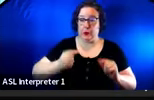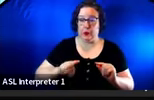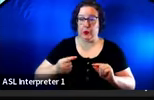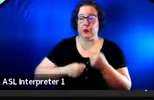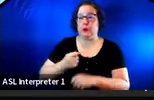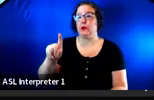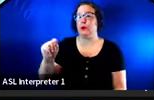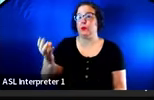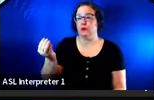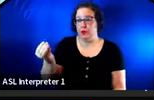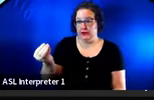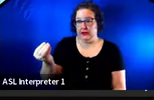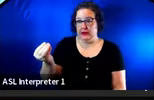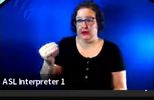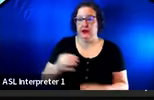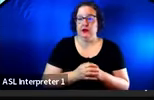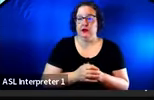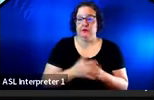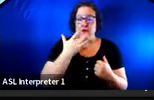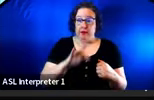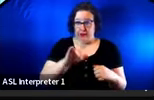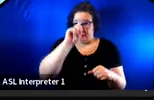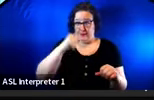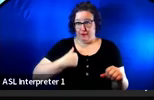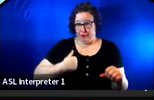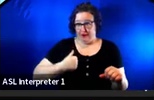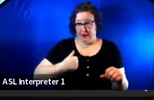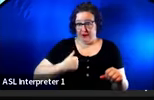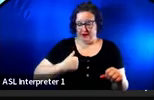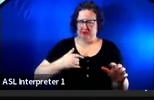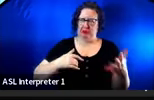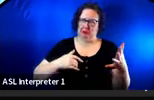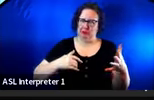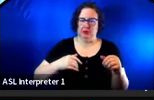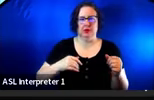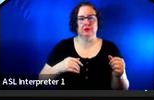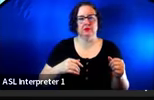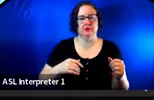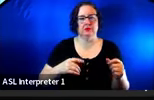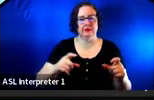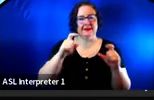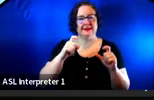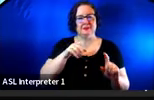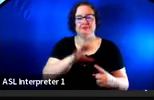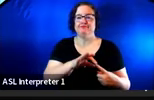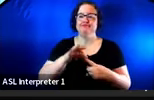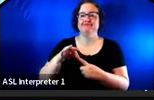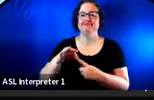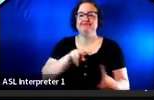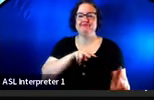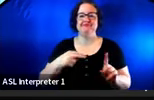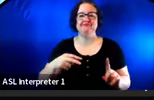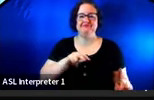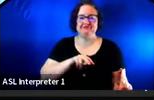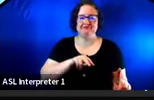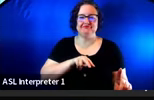2014. I guess lucky for me, in a sense, it gives me a unique